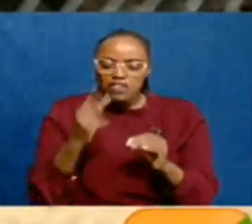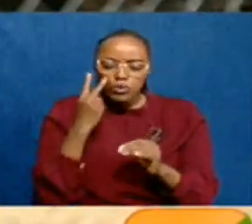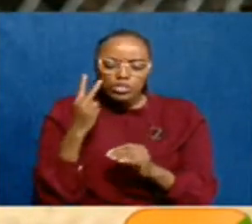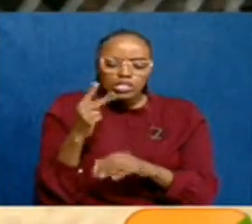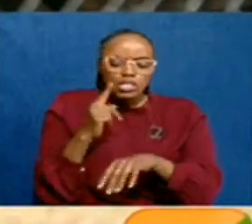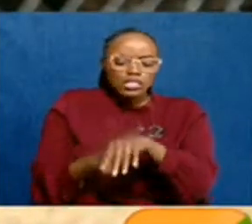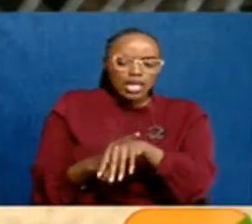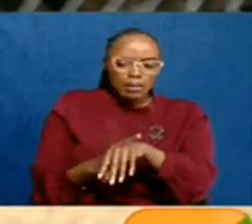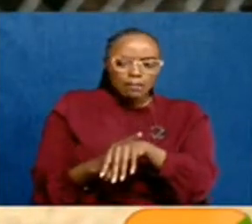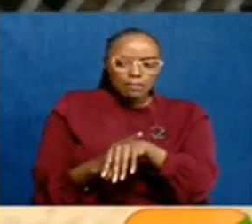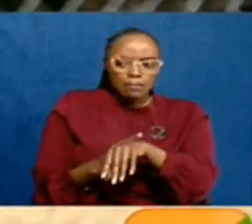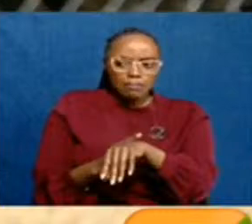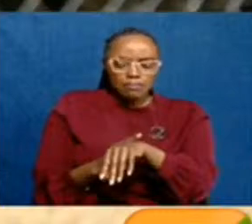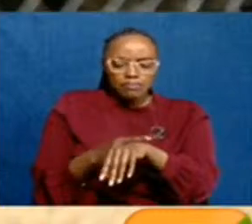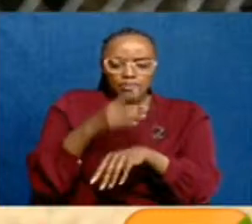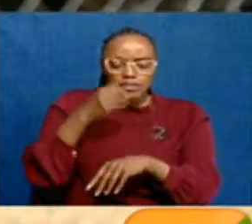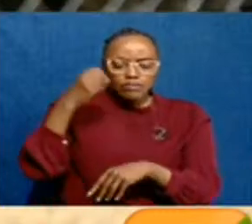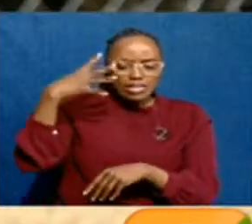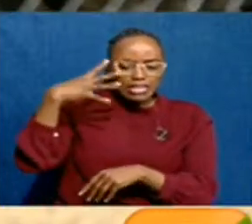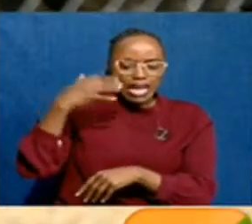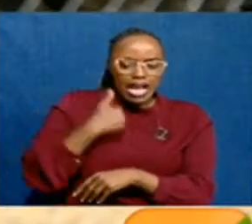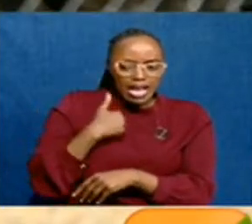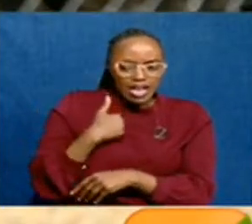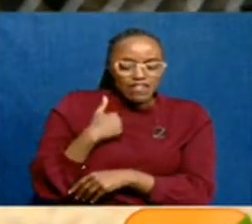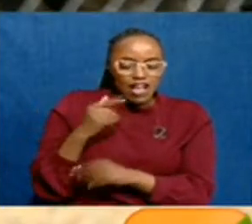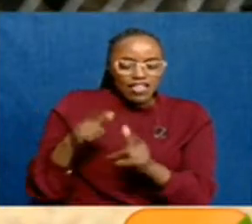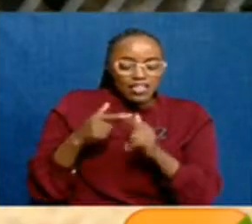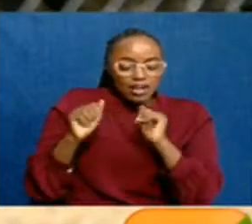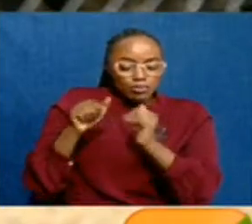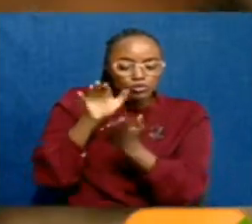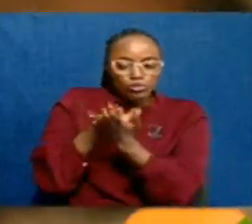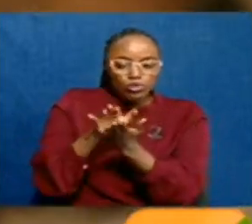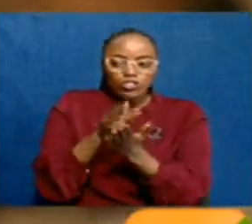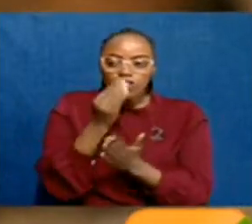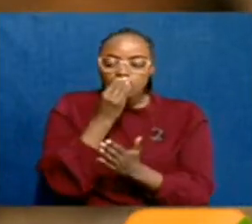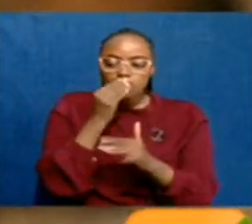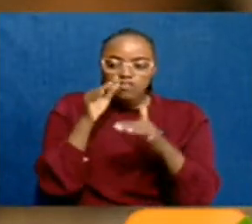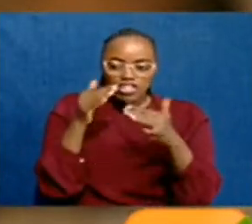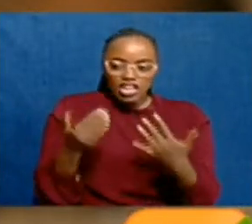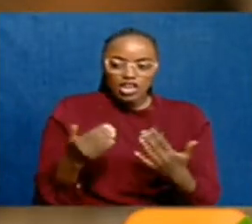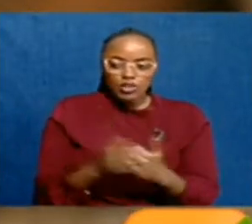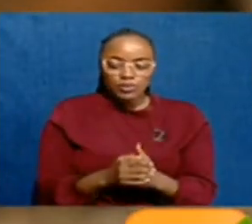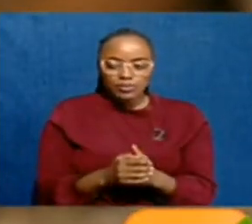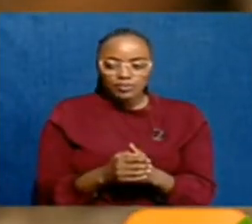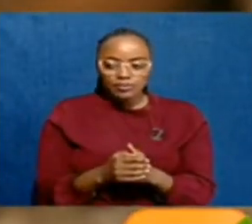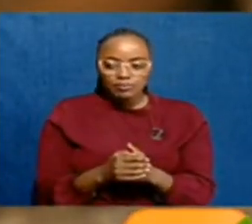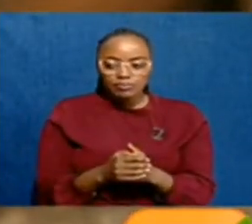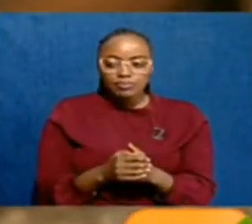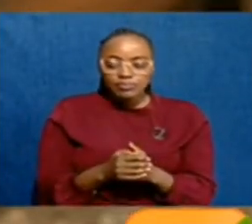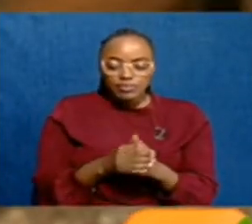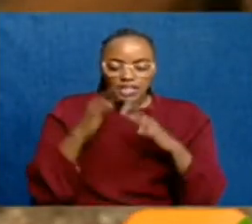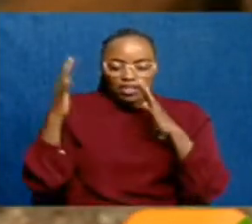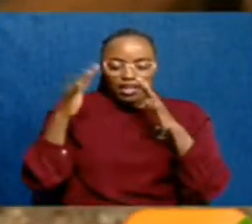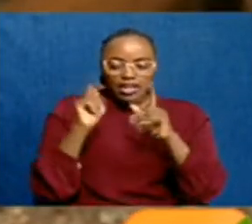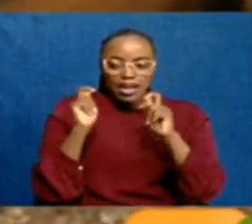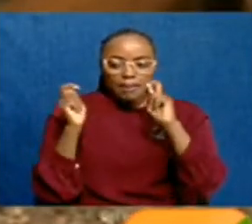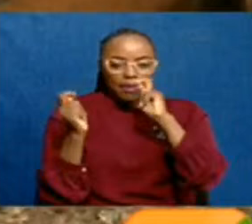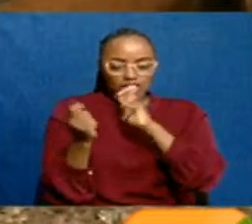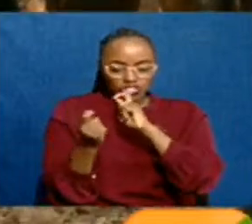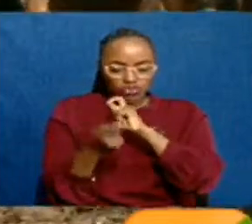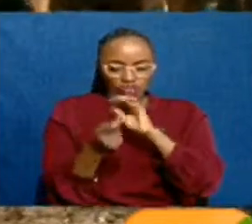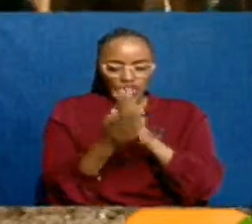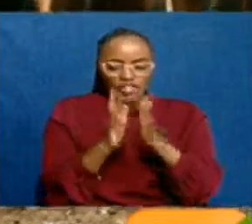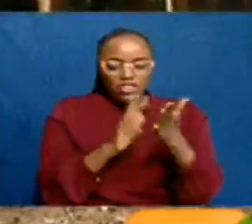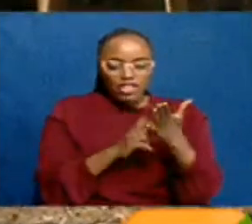wakati wa kiangazi, venye ninaweza conserve chakula. As climate change and